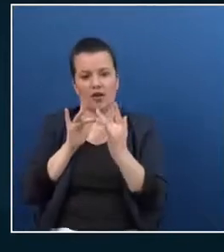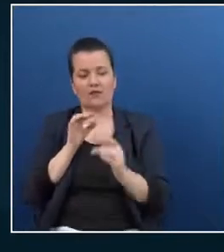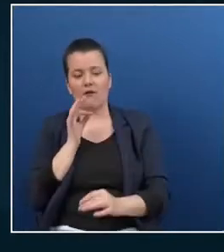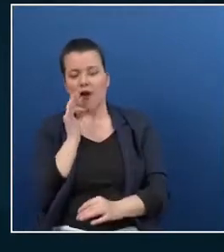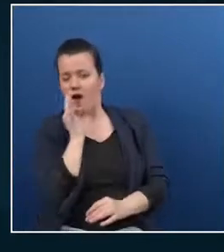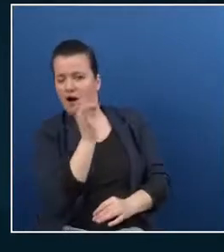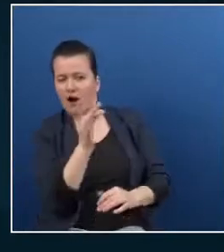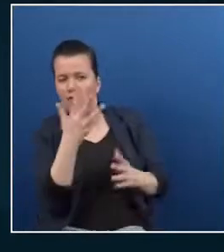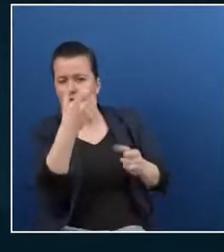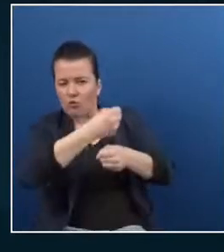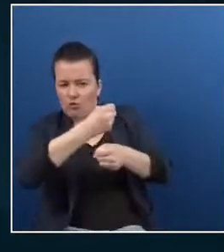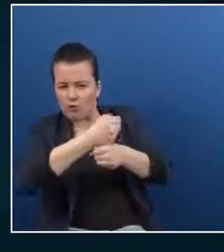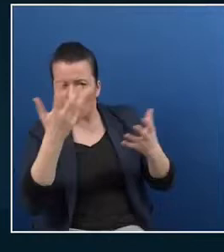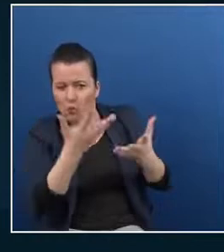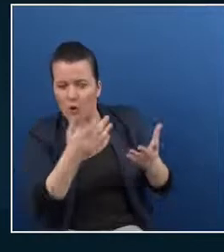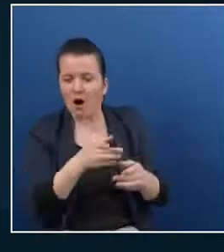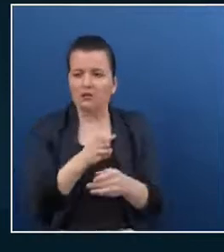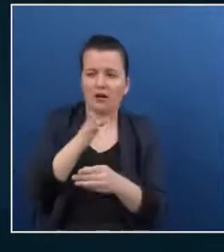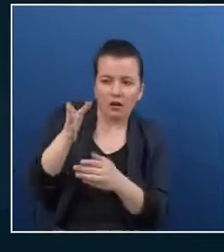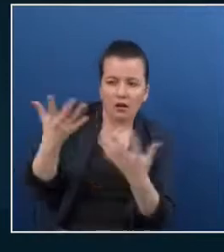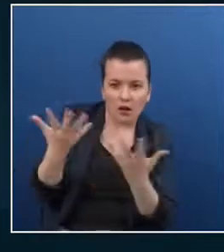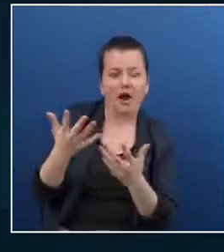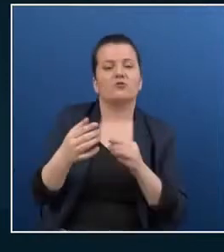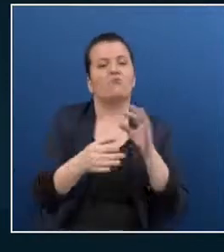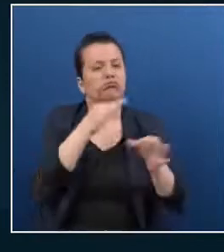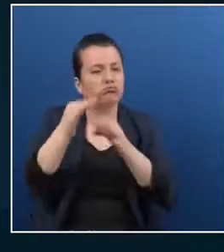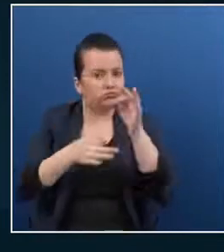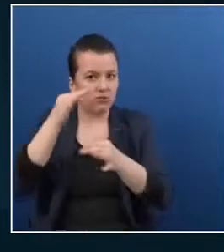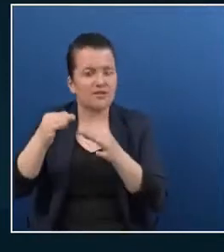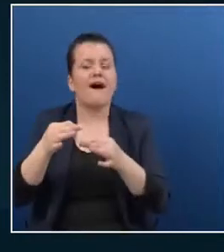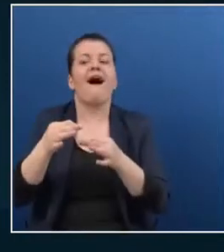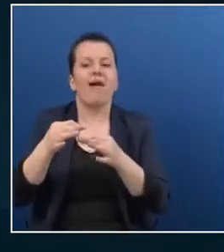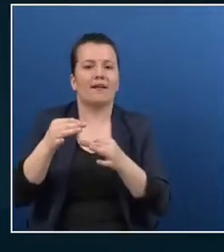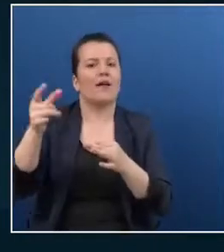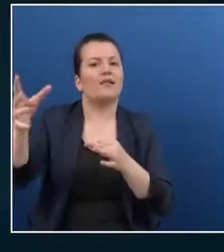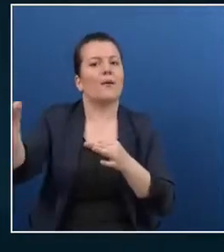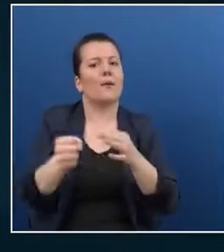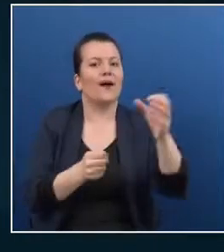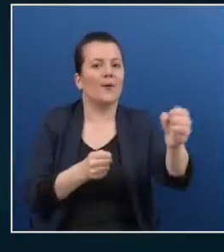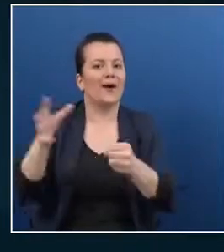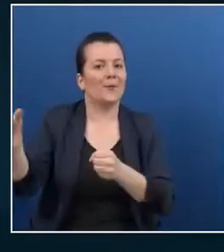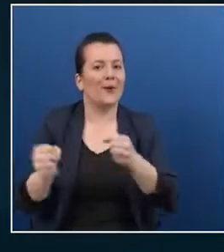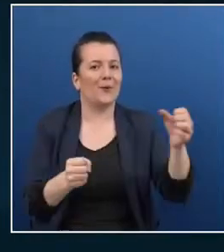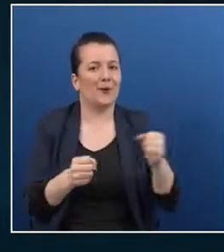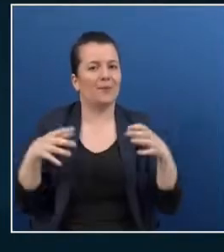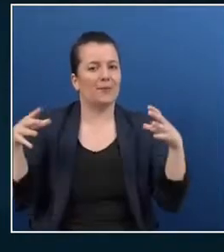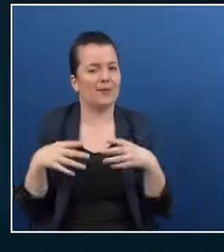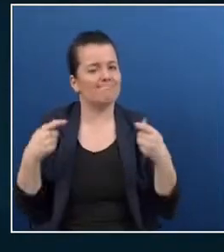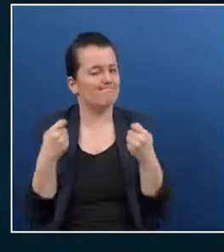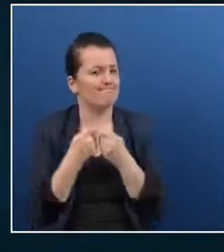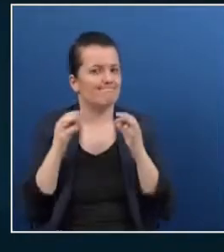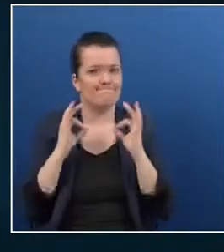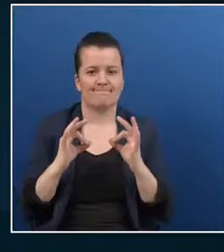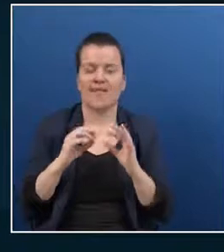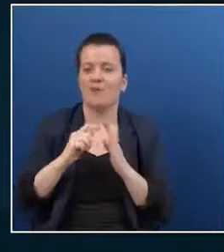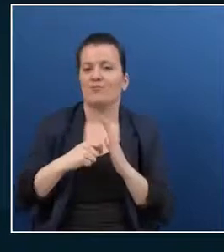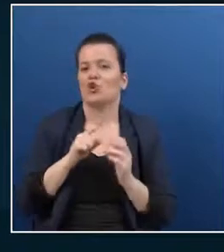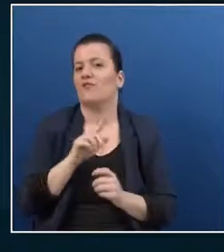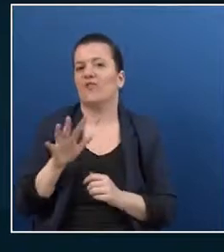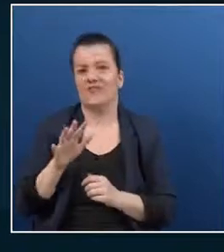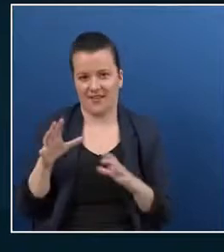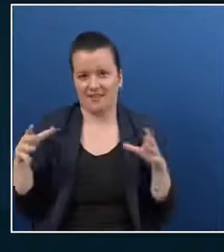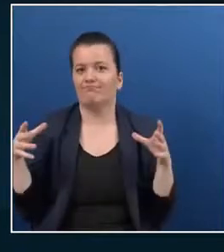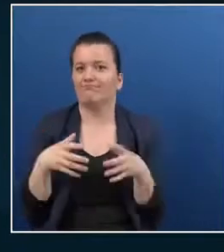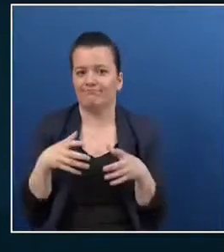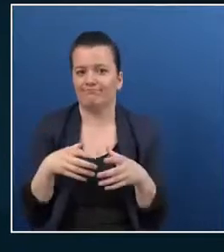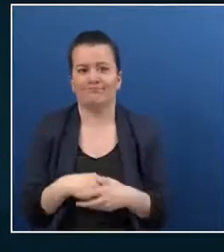attempt to really build sort of the friends of Project 15. And this was a type of